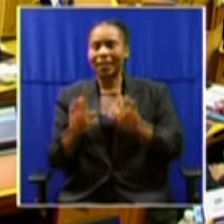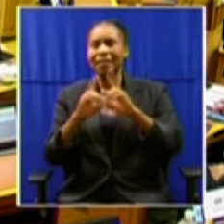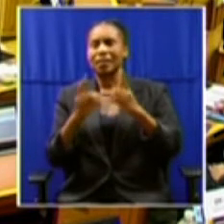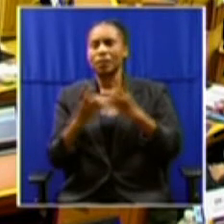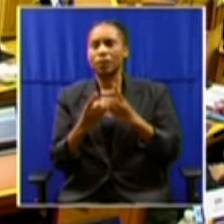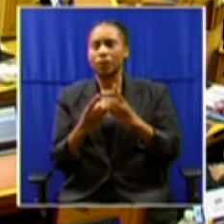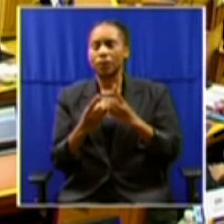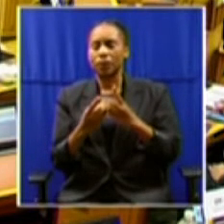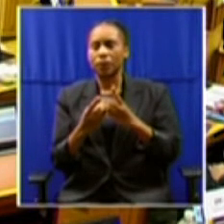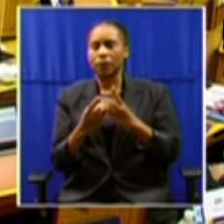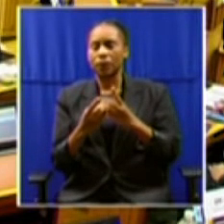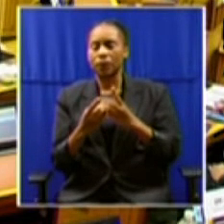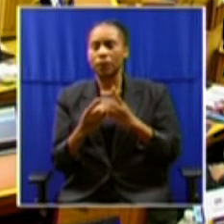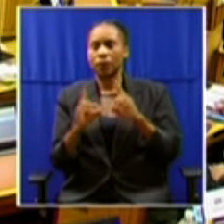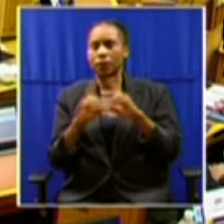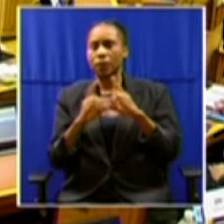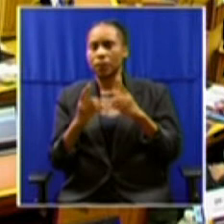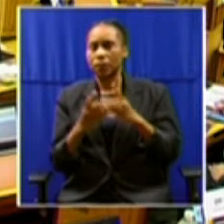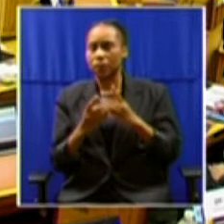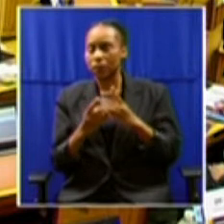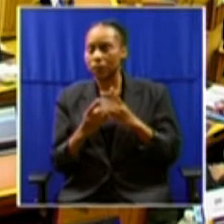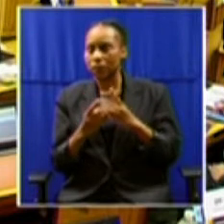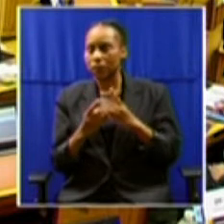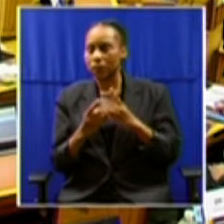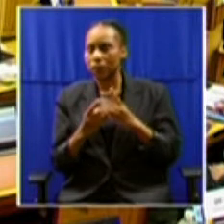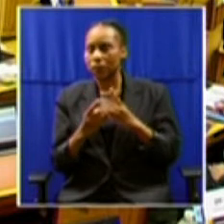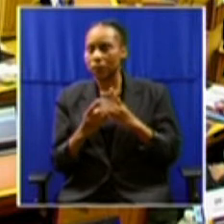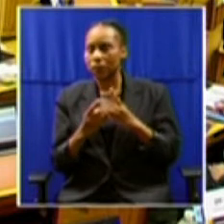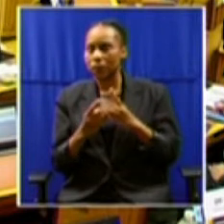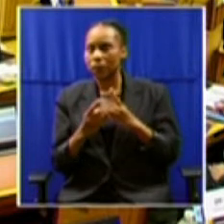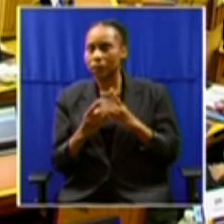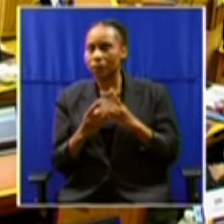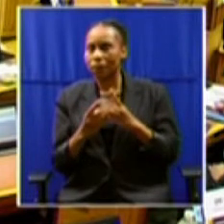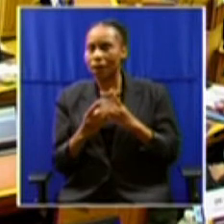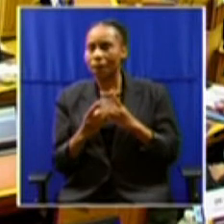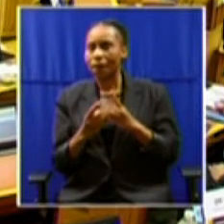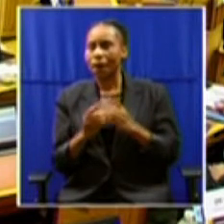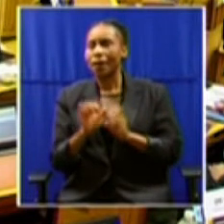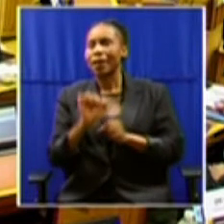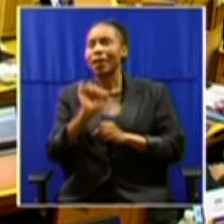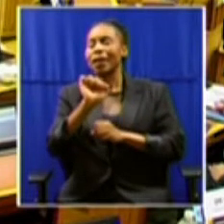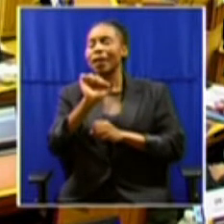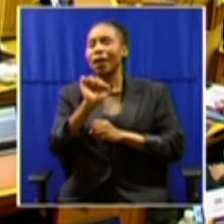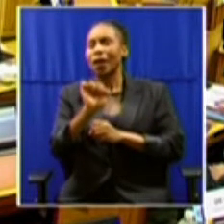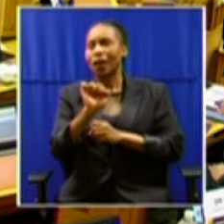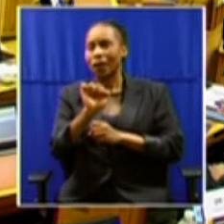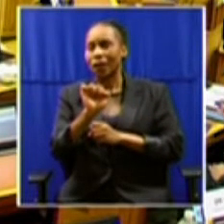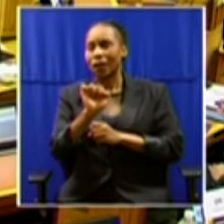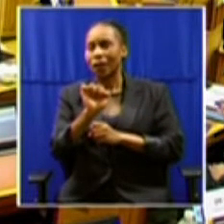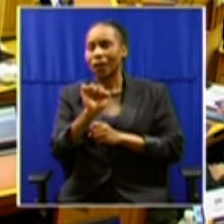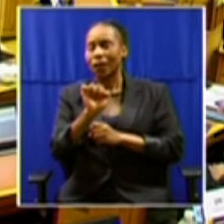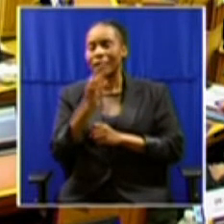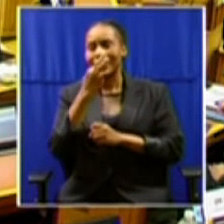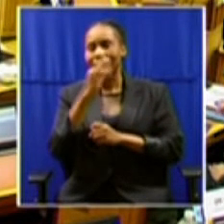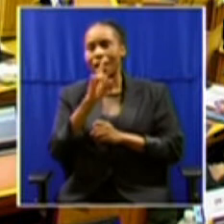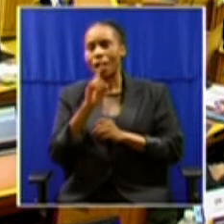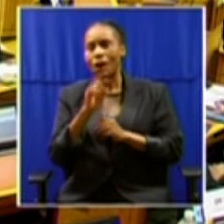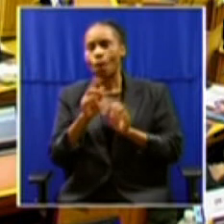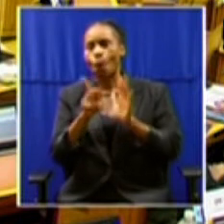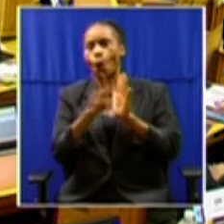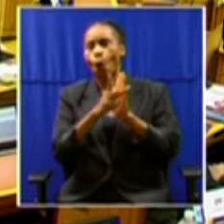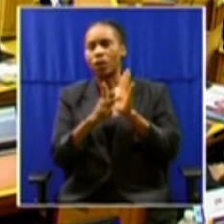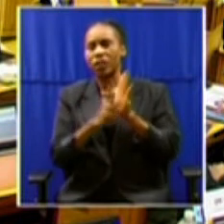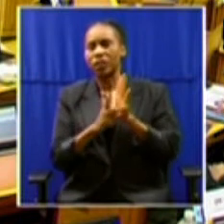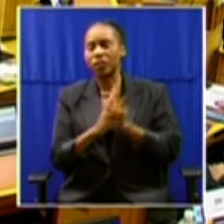in the interim ensuring that there's a discretionary policy in place